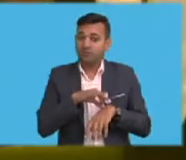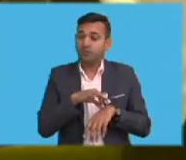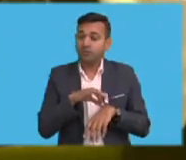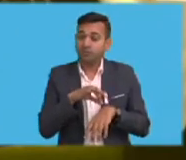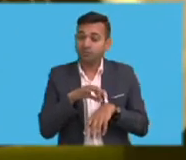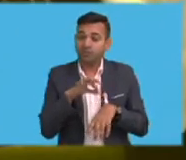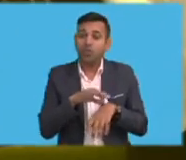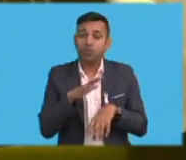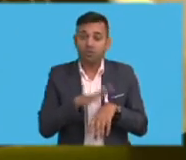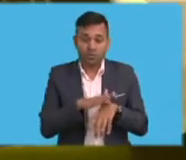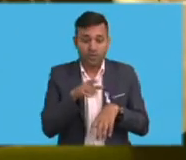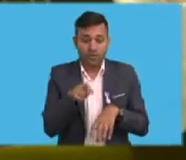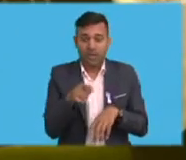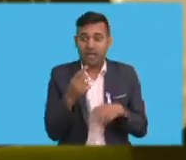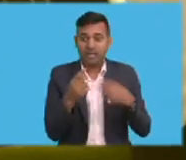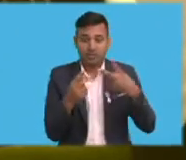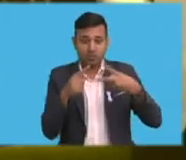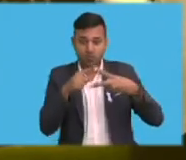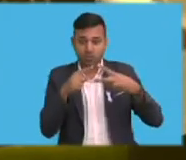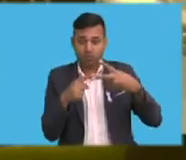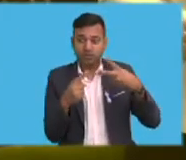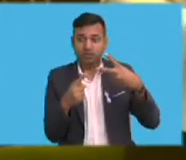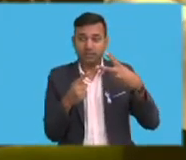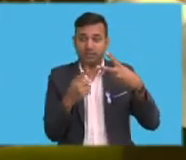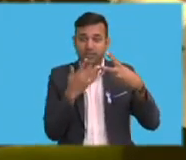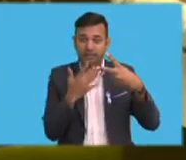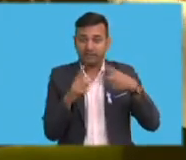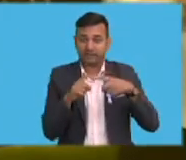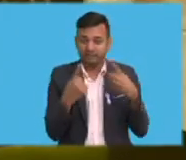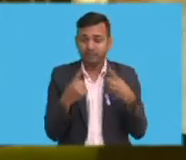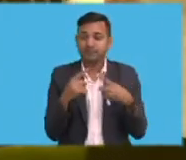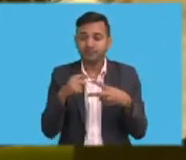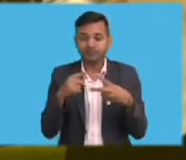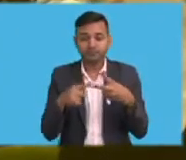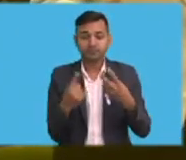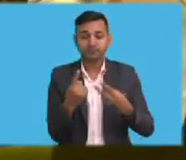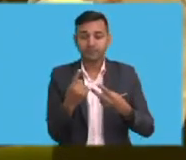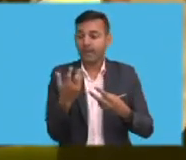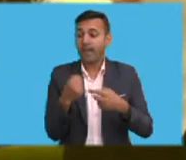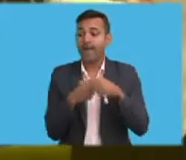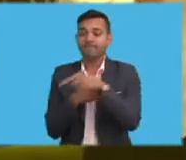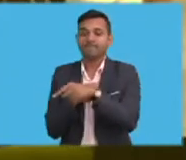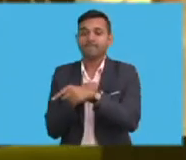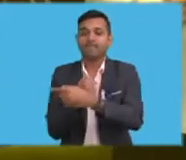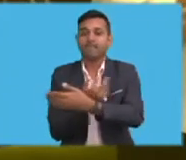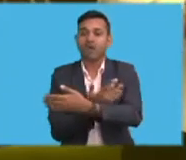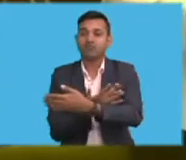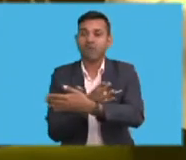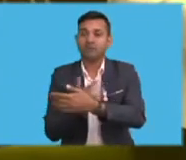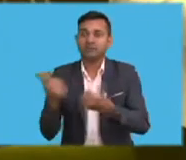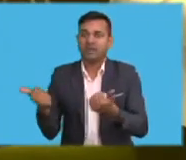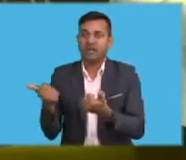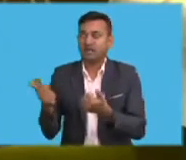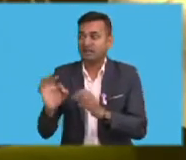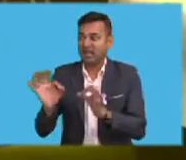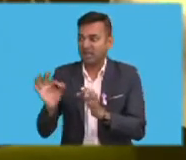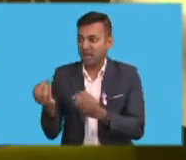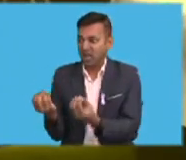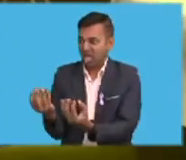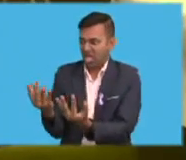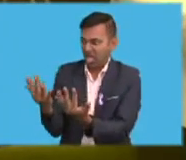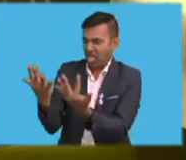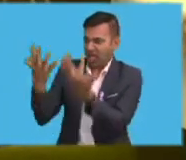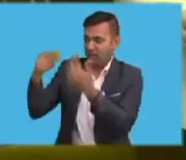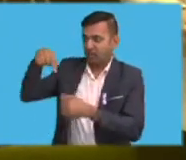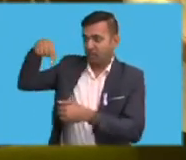in bushes, shrubs and long grass, close to people, in a more rural environment. The Aedes mosquitoes are infected by